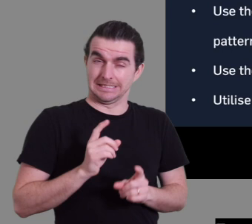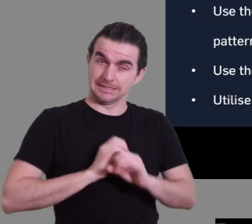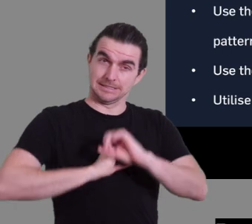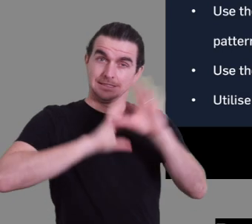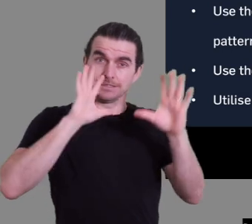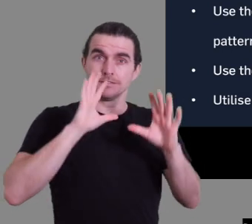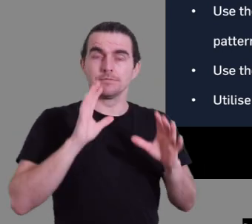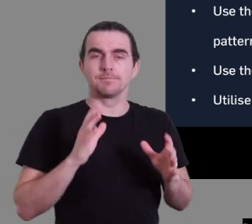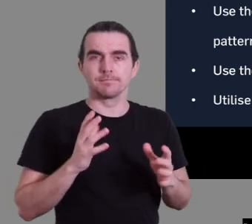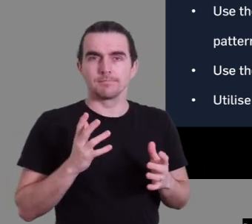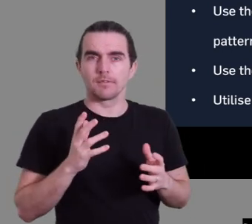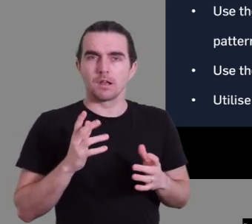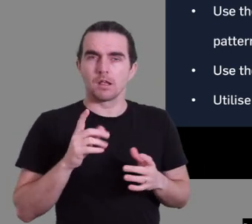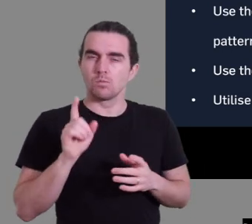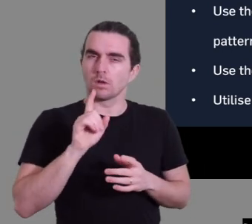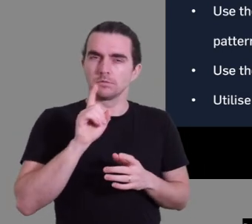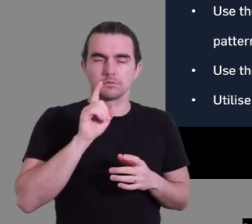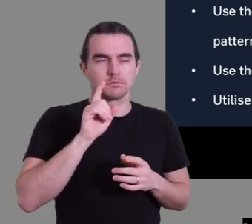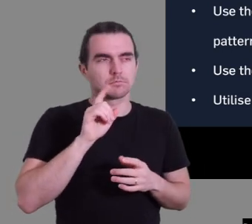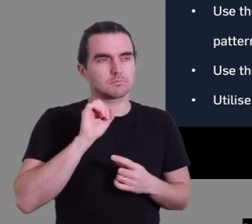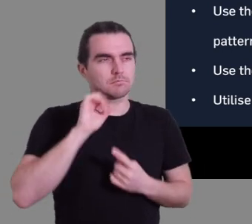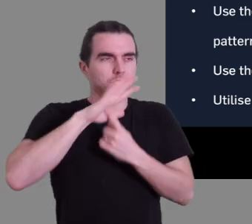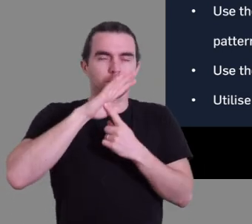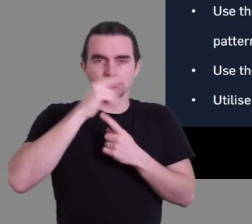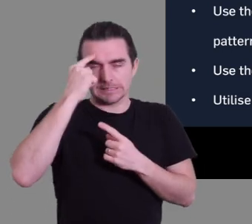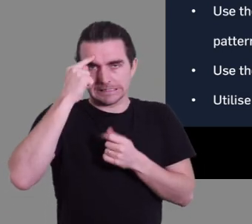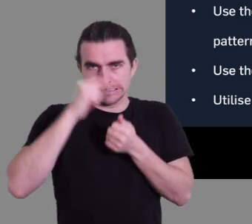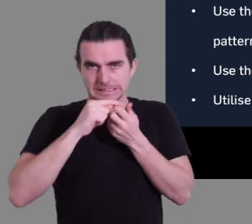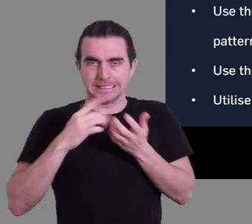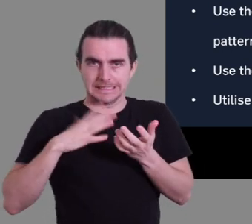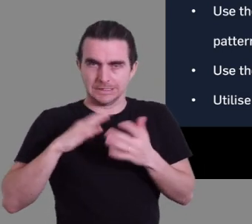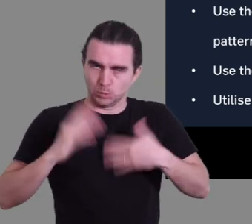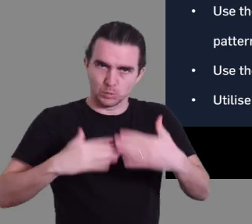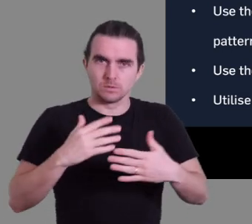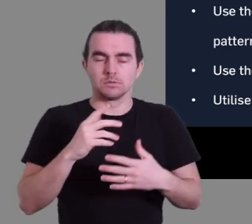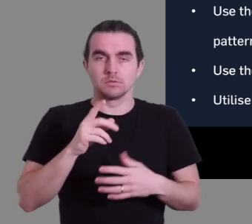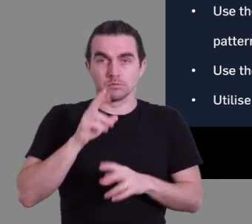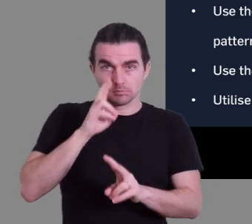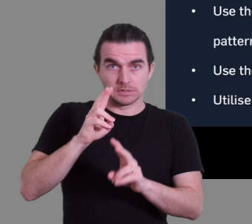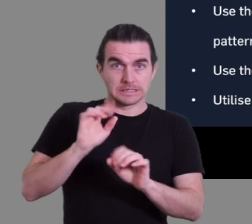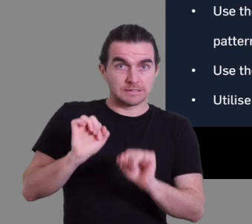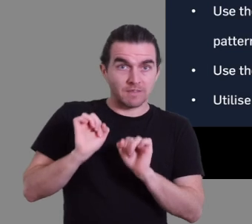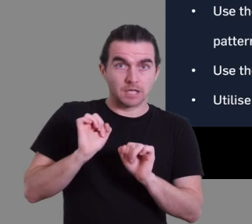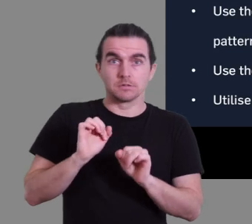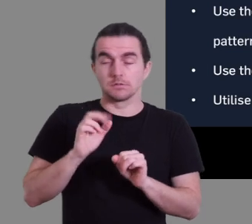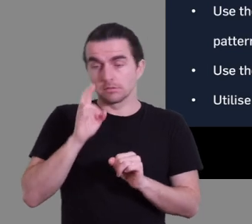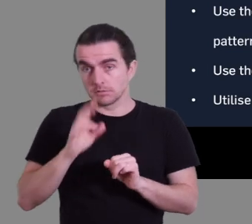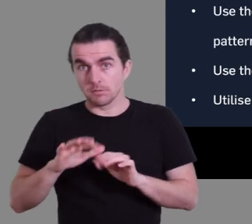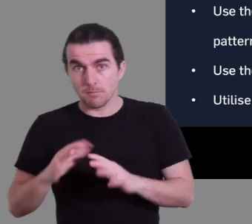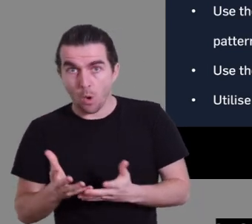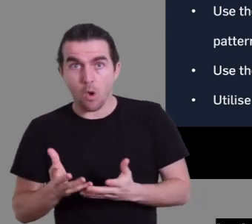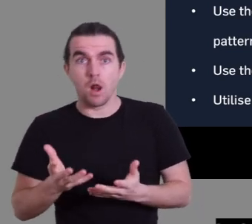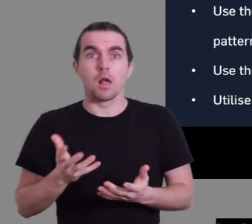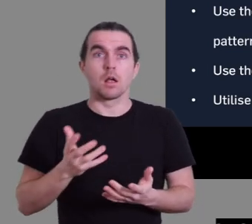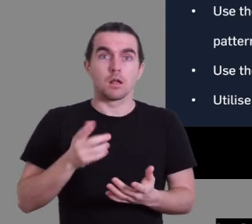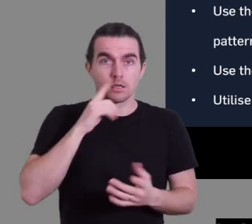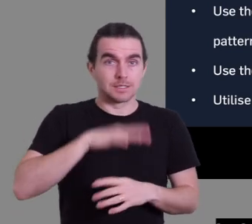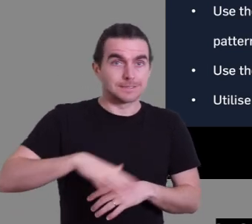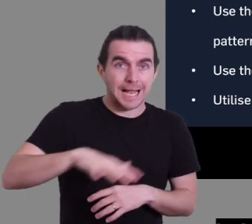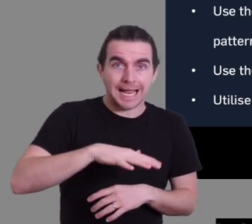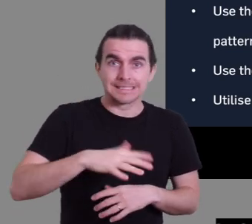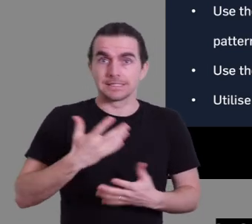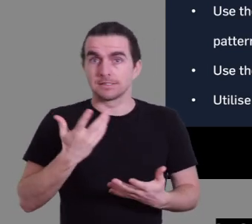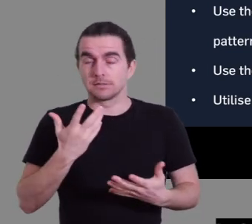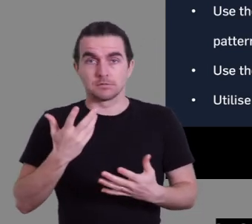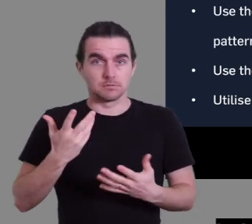is a model in the player's head of the key factors. So he's looking at the position, he's looking at the defender, he's looking at the ball, he's looking at the space,